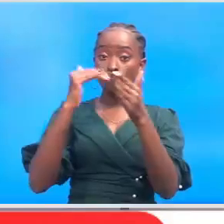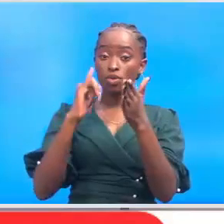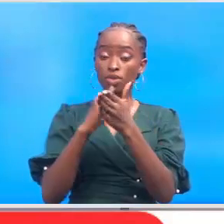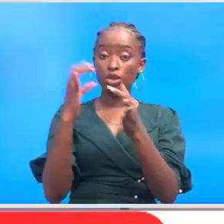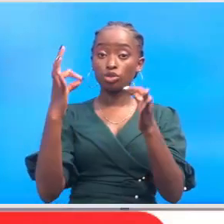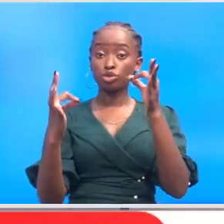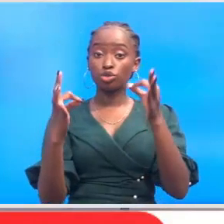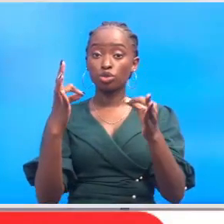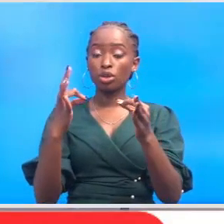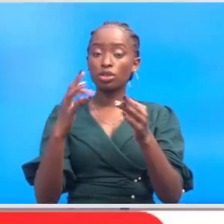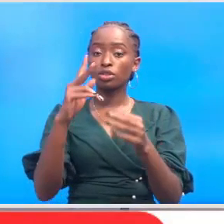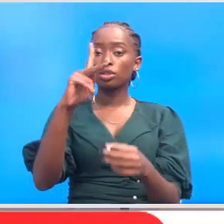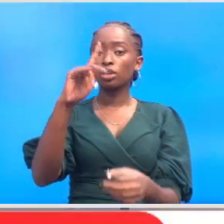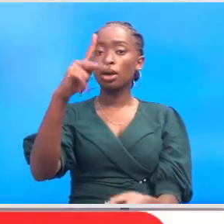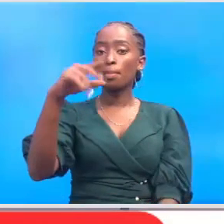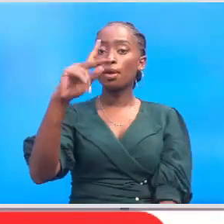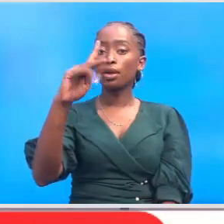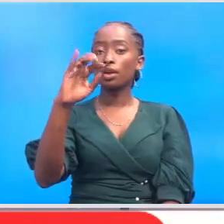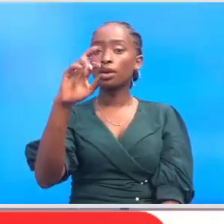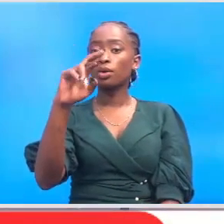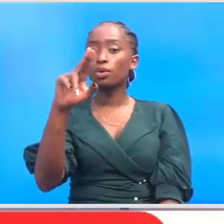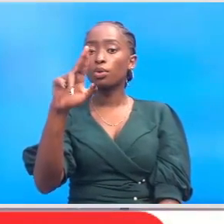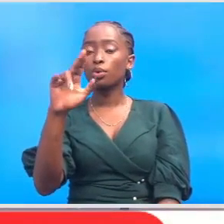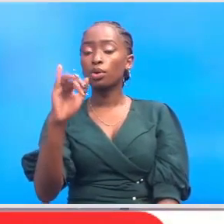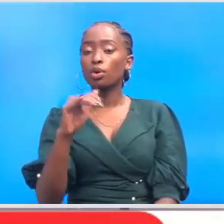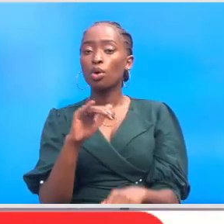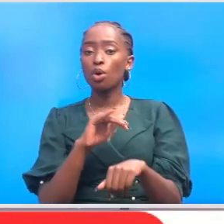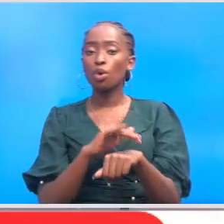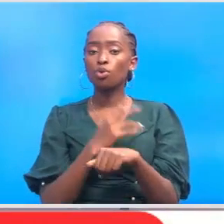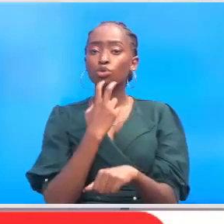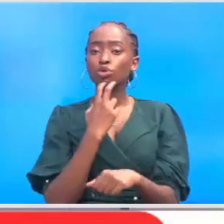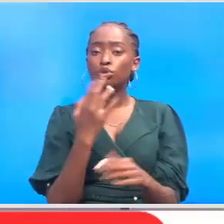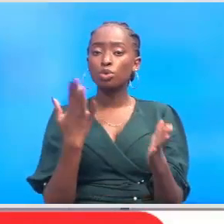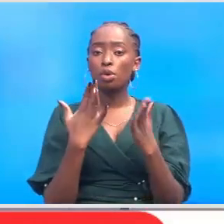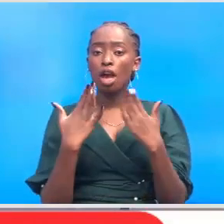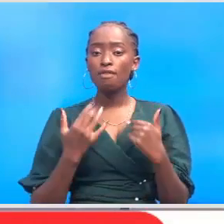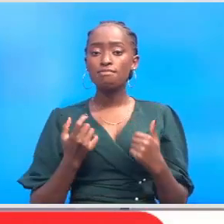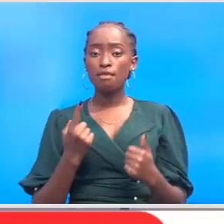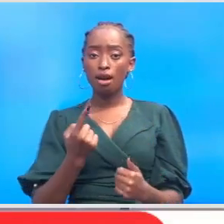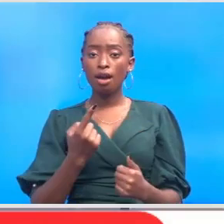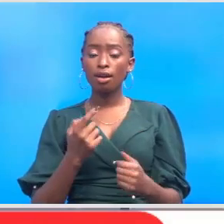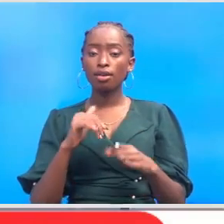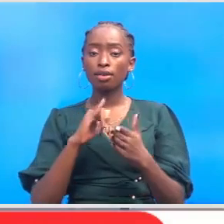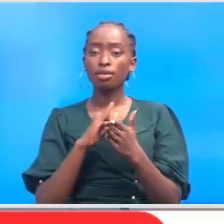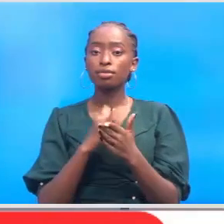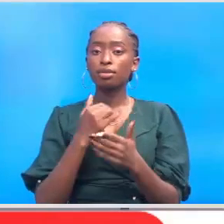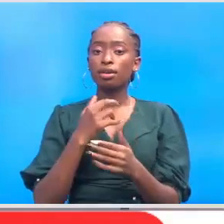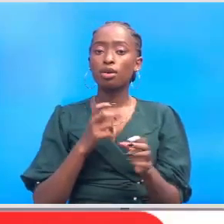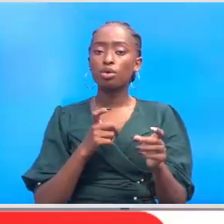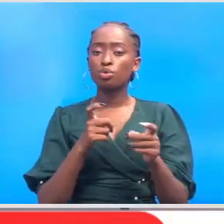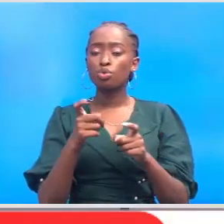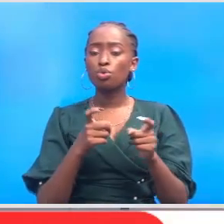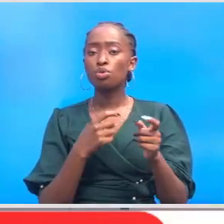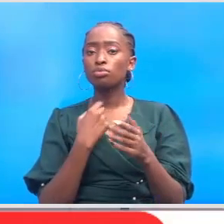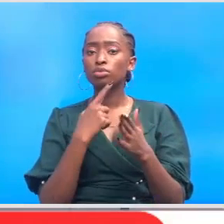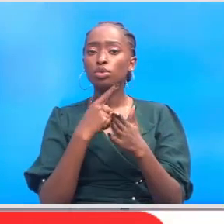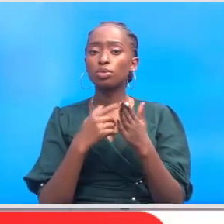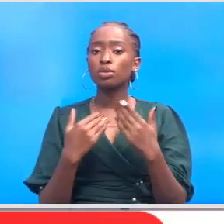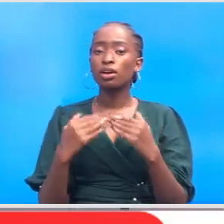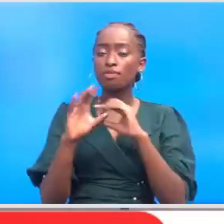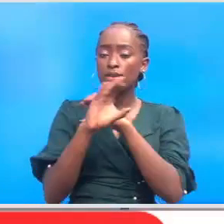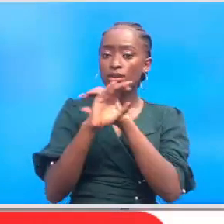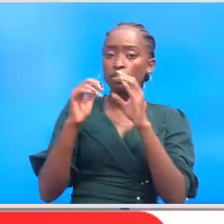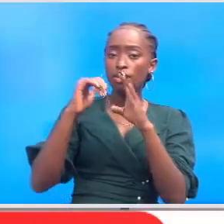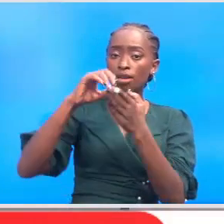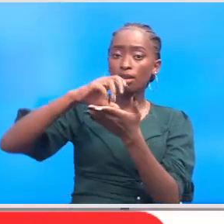Kipkirui Kibellion, on Thursday, or rather on Tuesday, where the magistrate, in his ruling, said there was nothing peculiar in the case